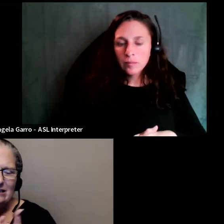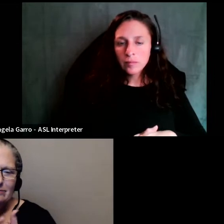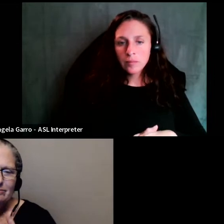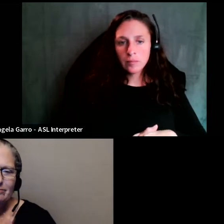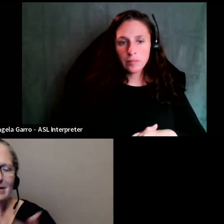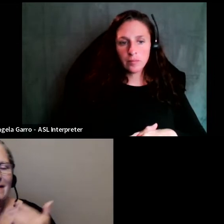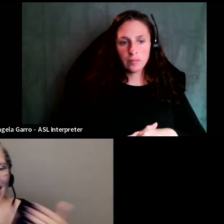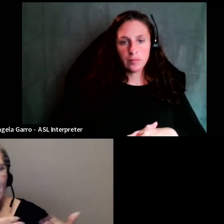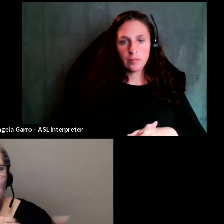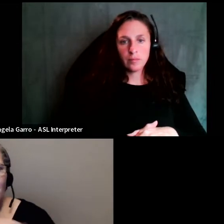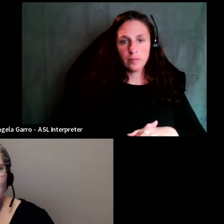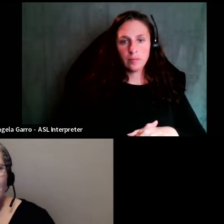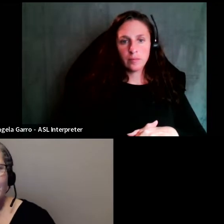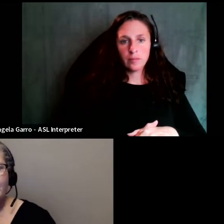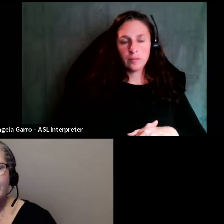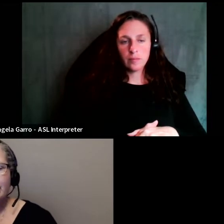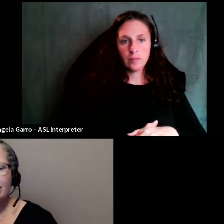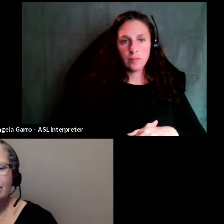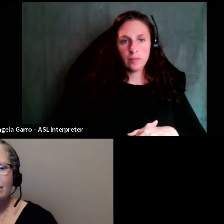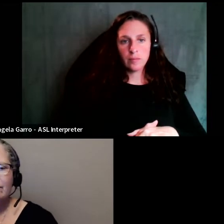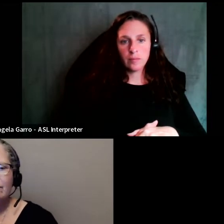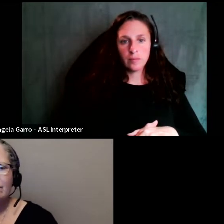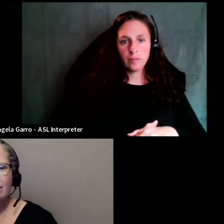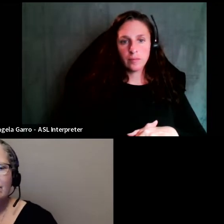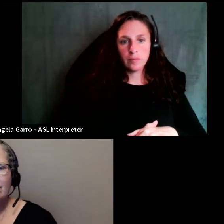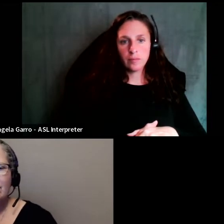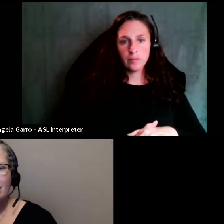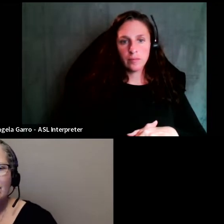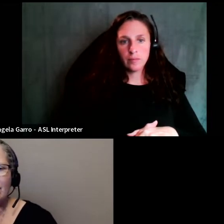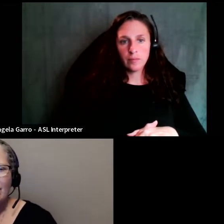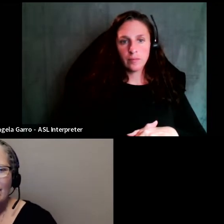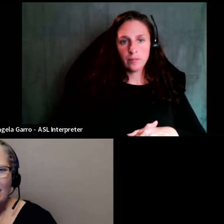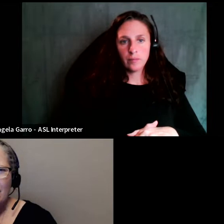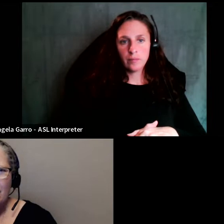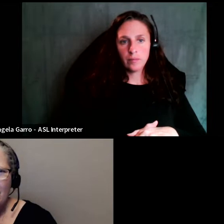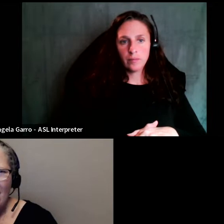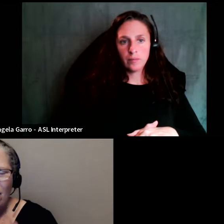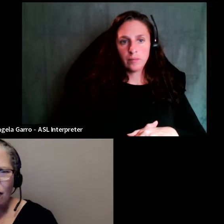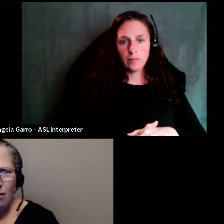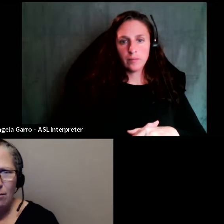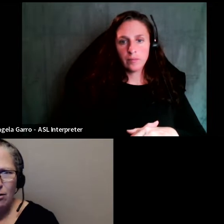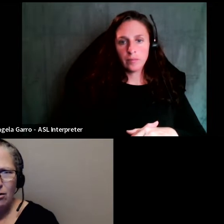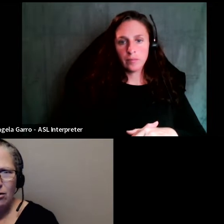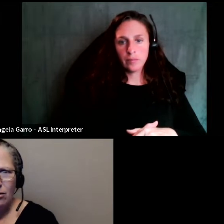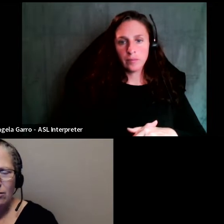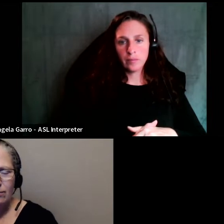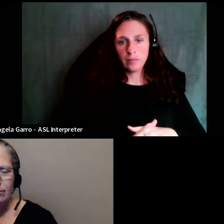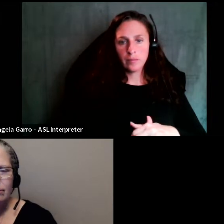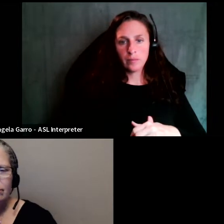Thank you. What was that? The- Is that Mike from that? It was her, I believe it was her okay. microphone.